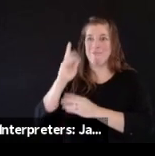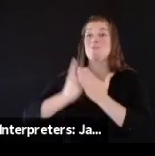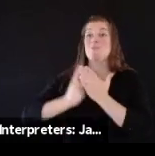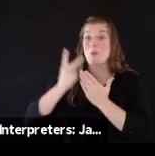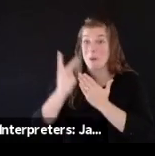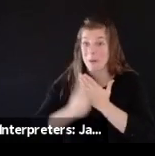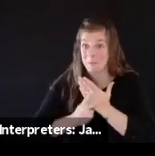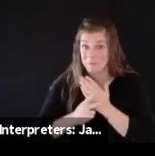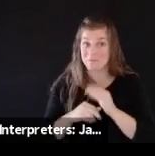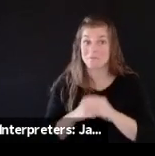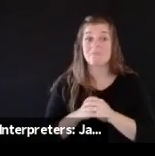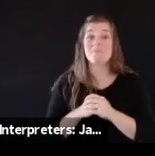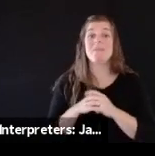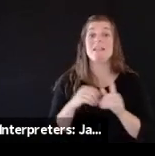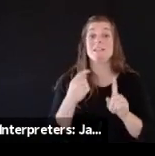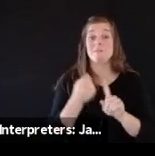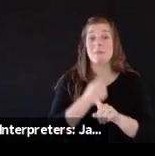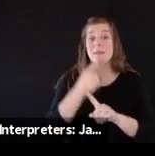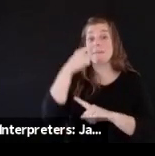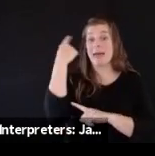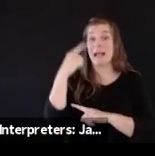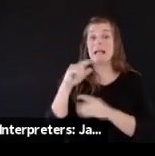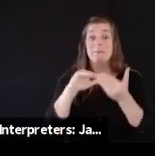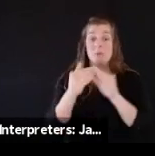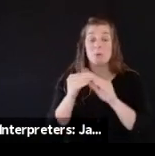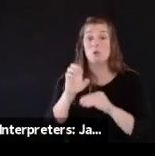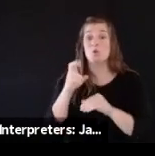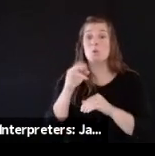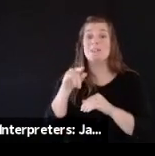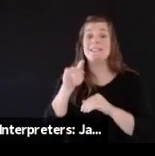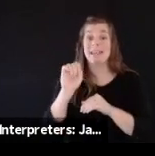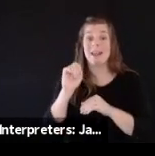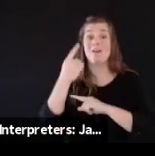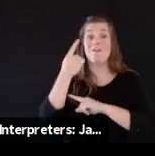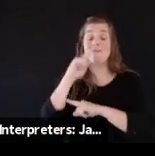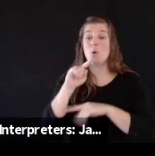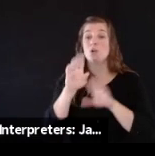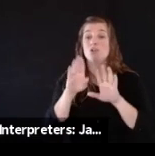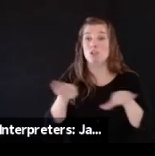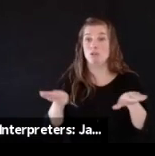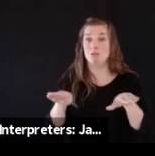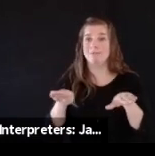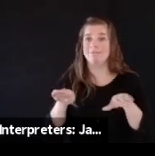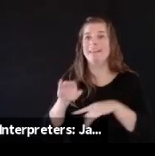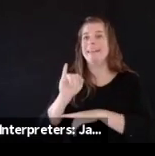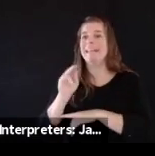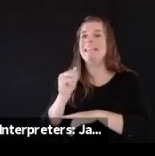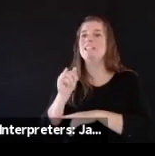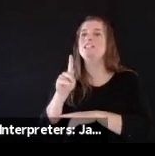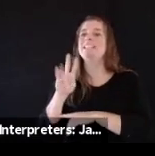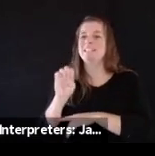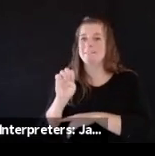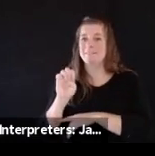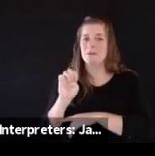Black Community Crusade for Children initiative. When I talk a little bit towards the end about connecting with